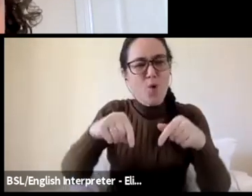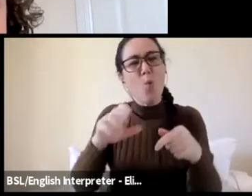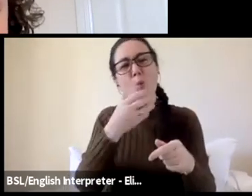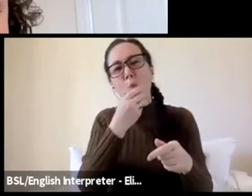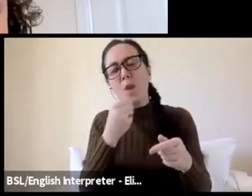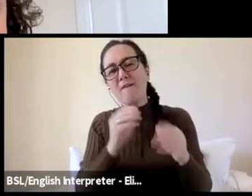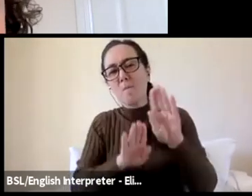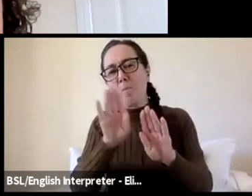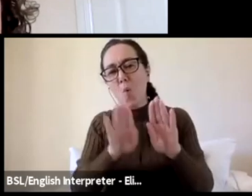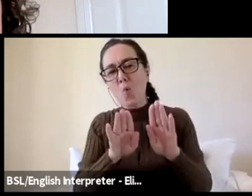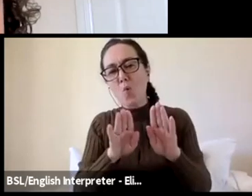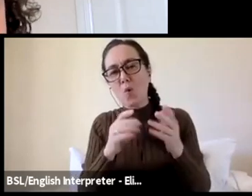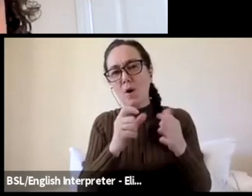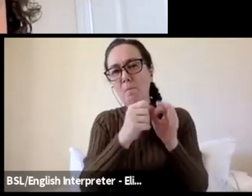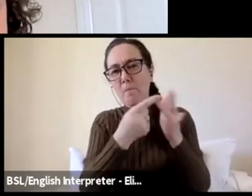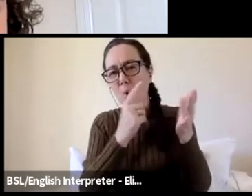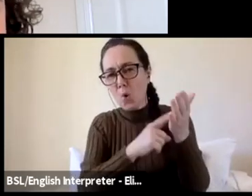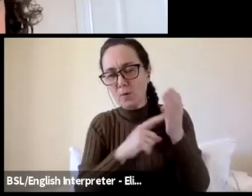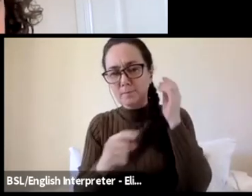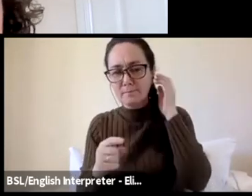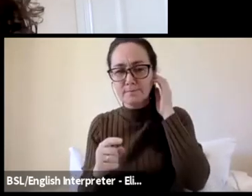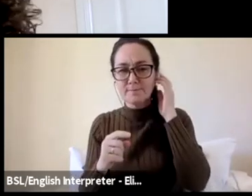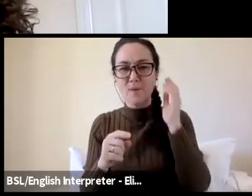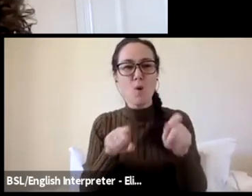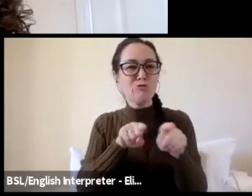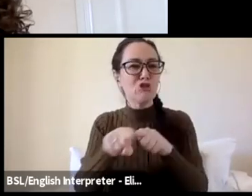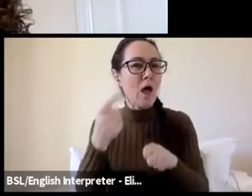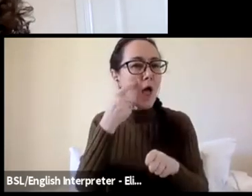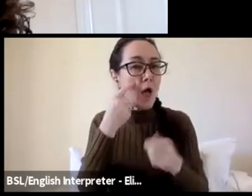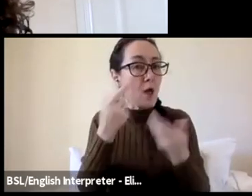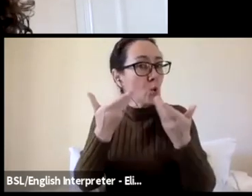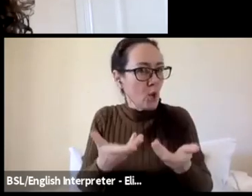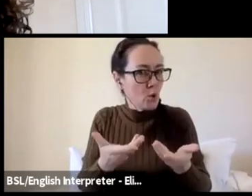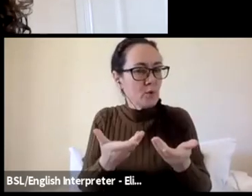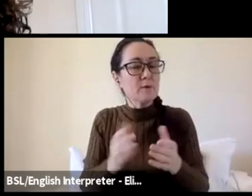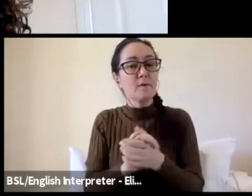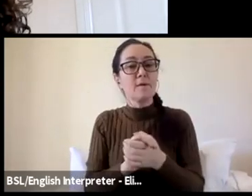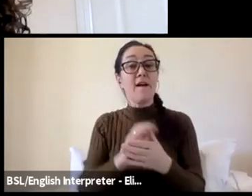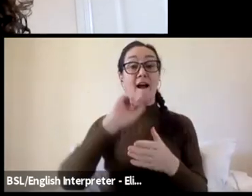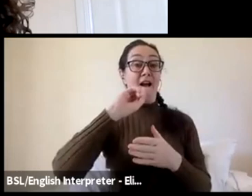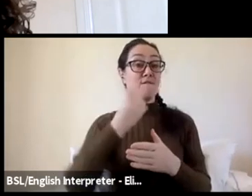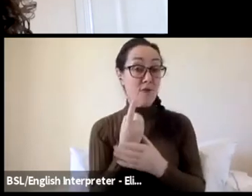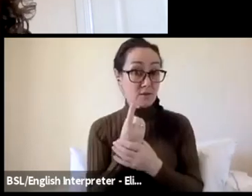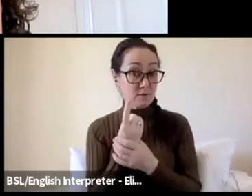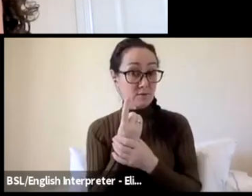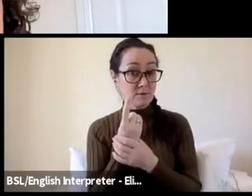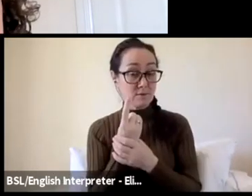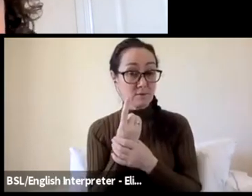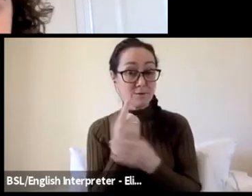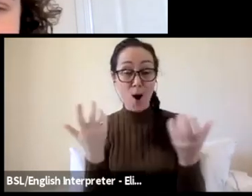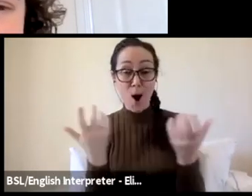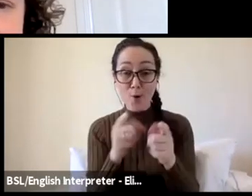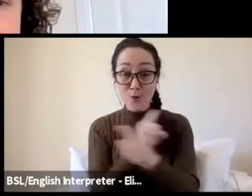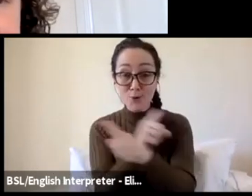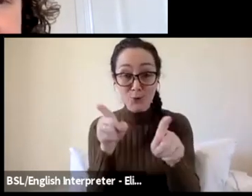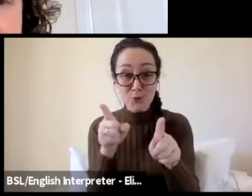have a poll functionality, which we're going to just do a little test run. So the first poll that we're going to look at is just how are you doing this morning?